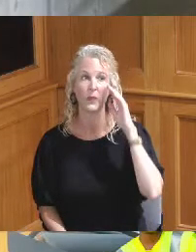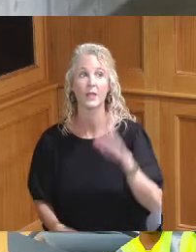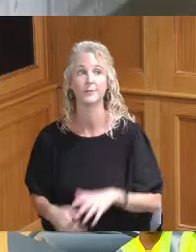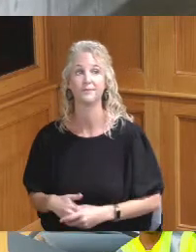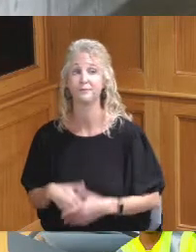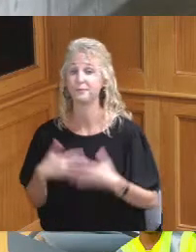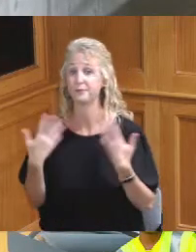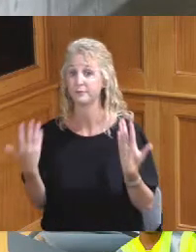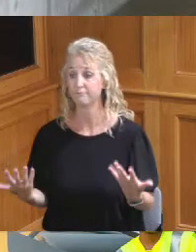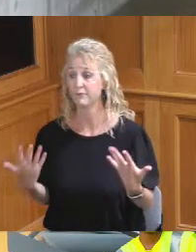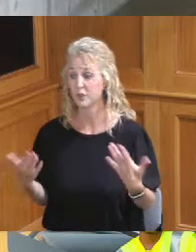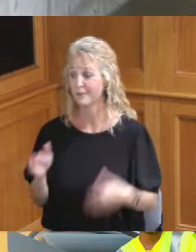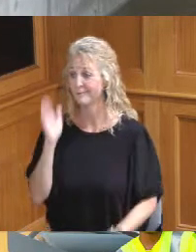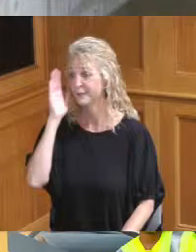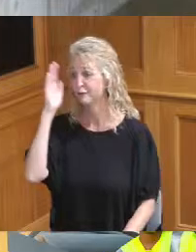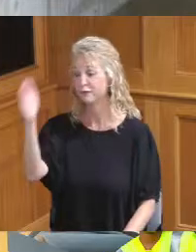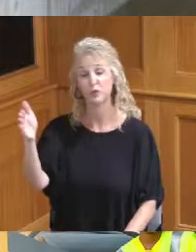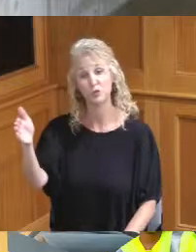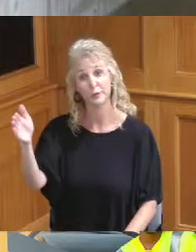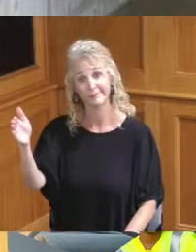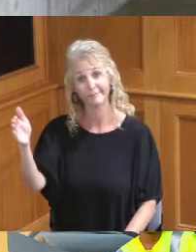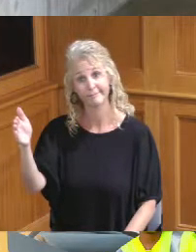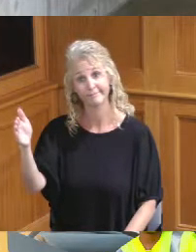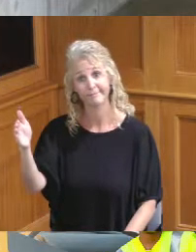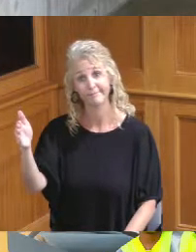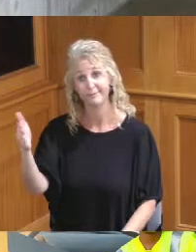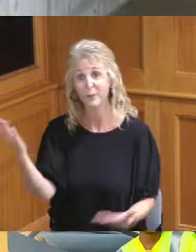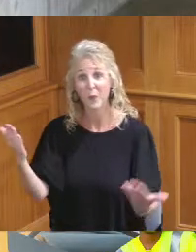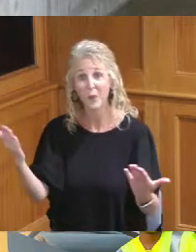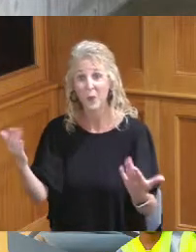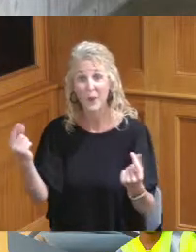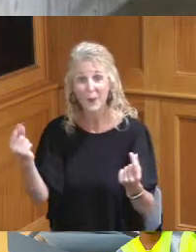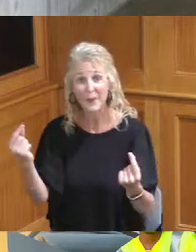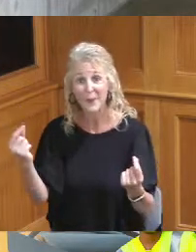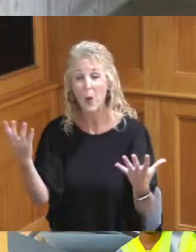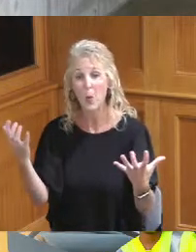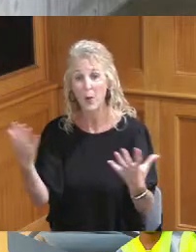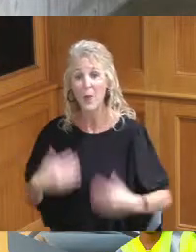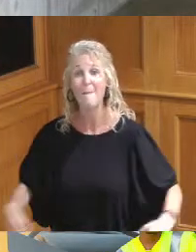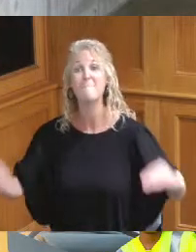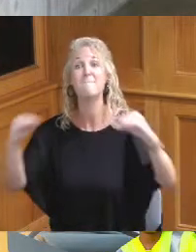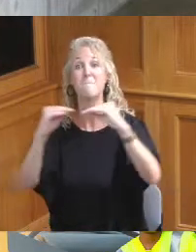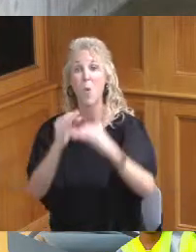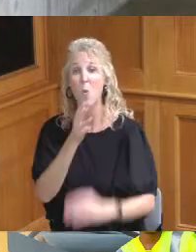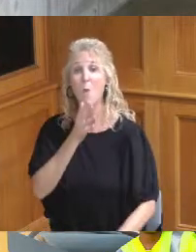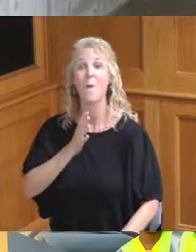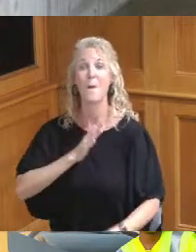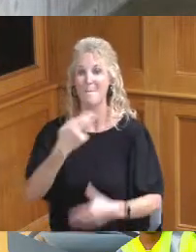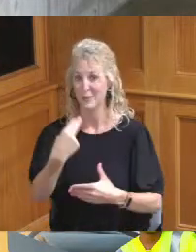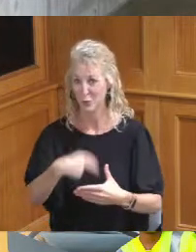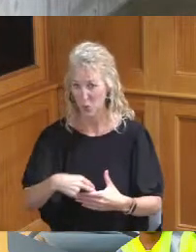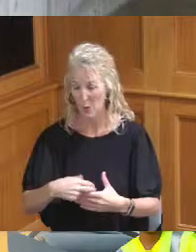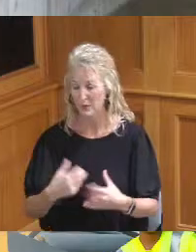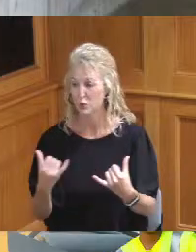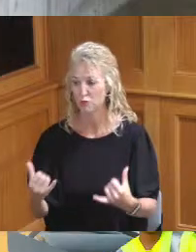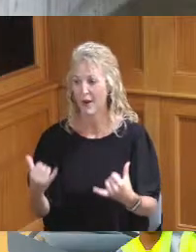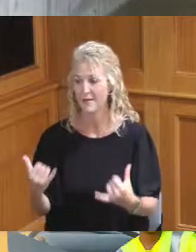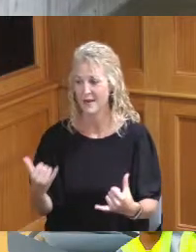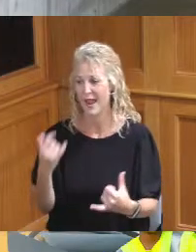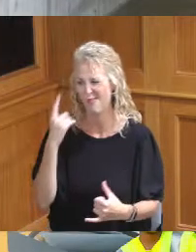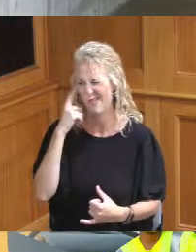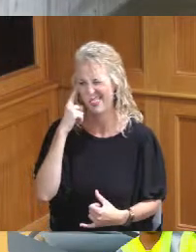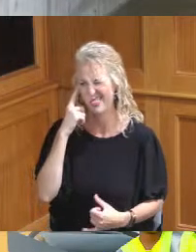So looking to the future, we want to focus our recruitment efforts to include more women. Currently, we're about